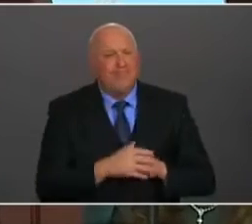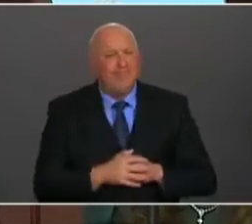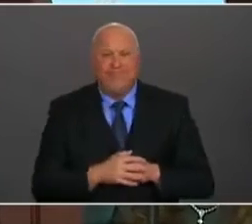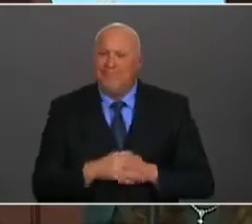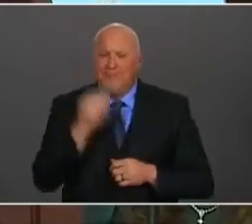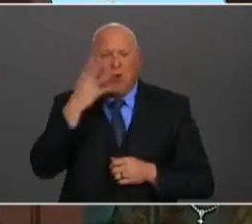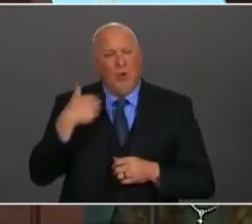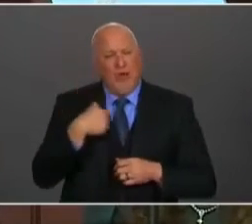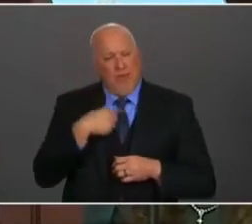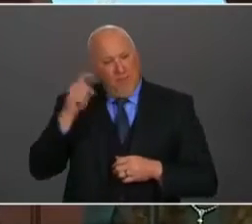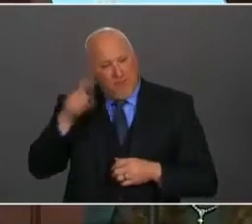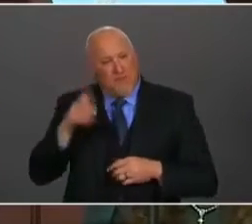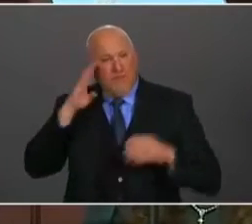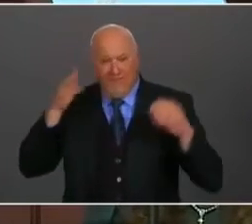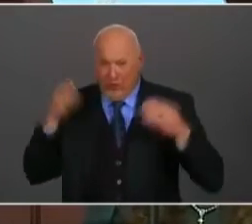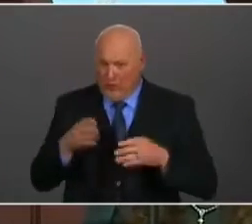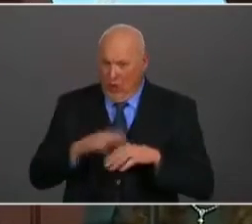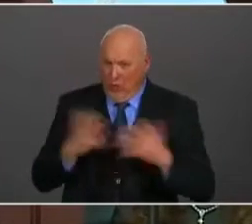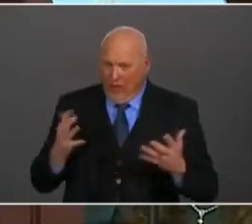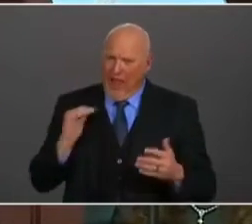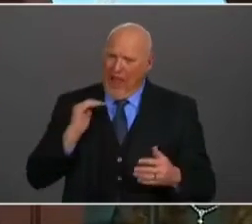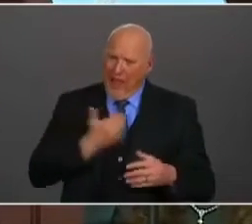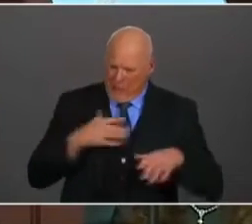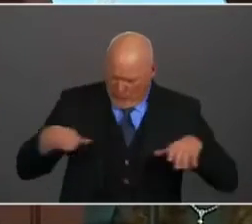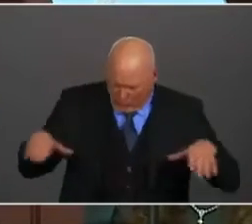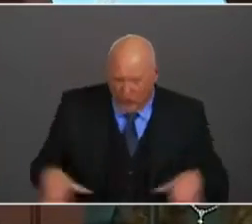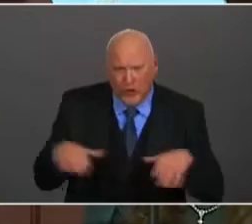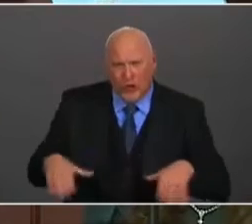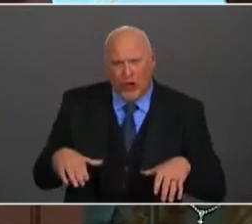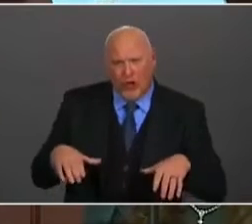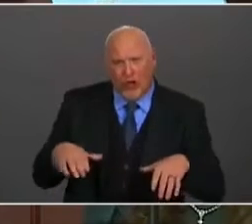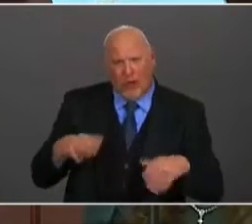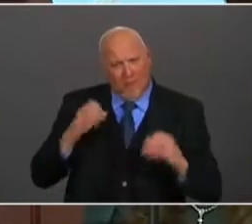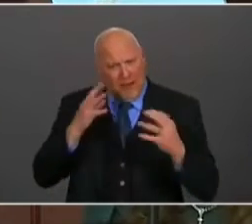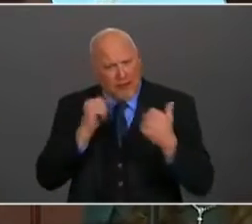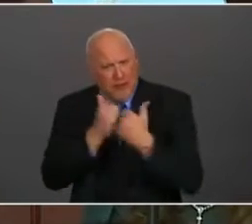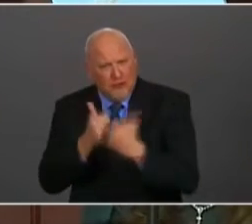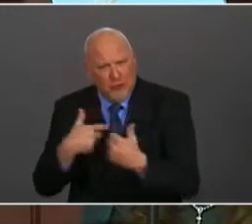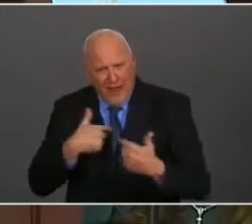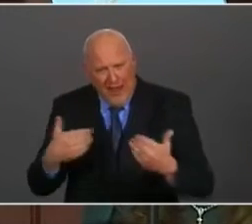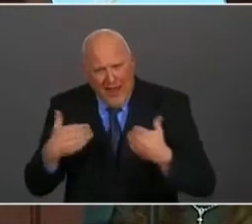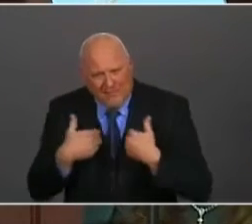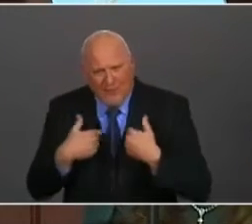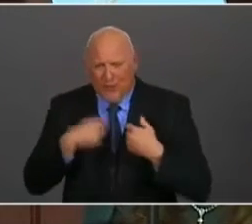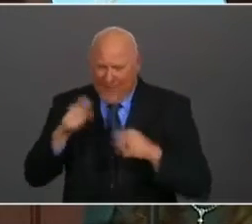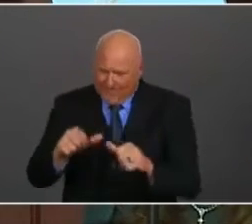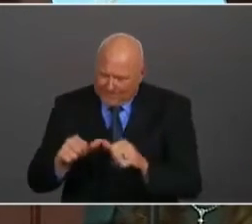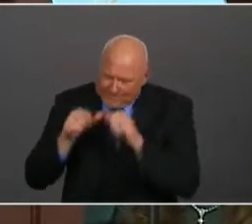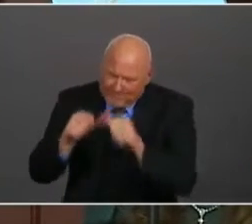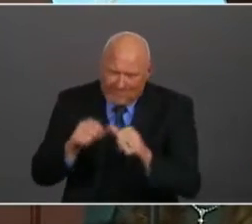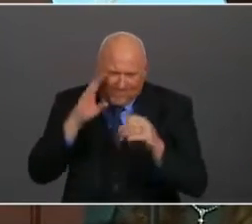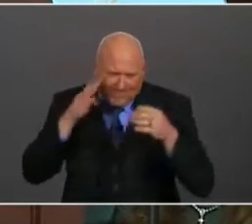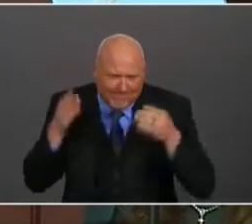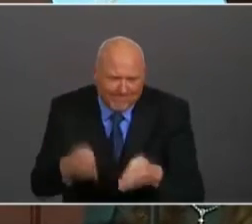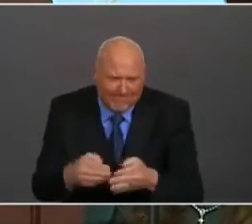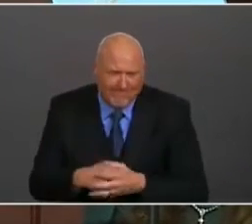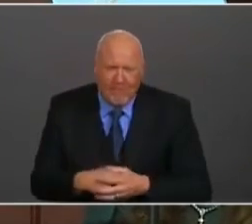of governance, competently and often quietly, lifting Utahns up and improving lives.